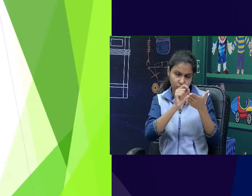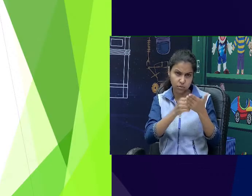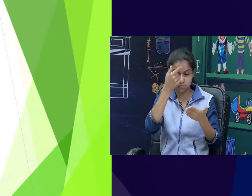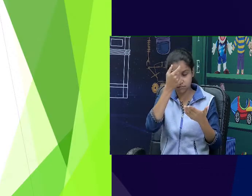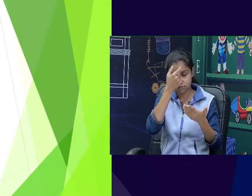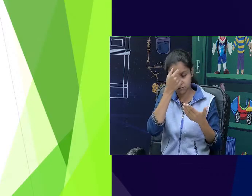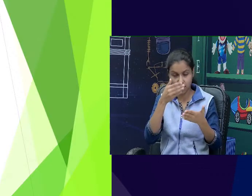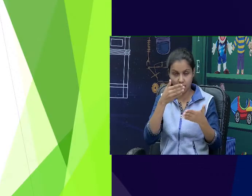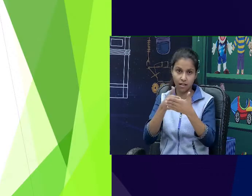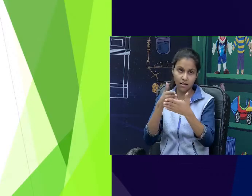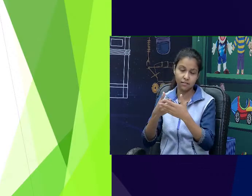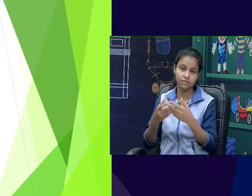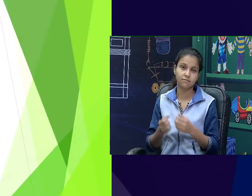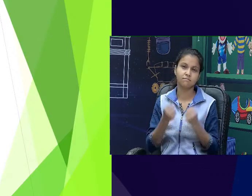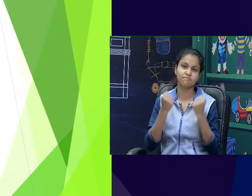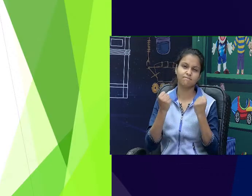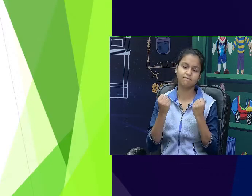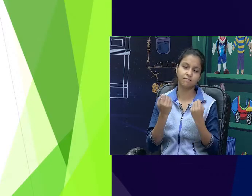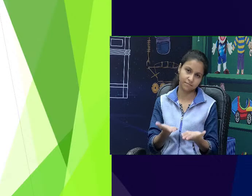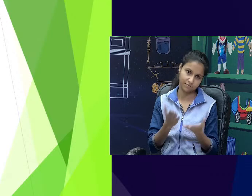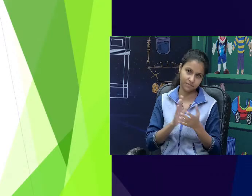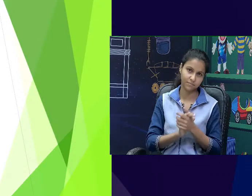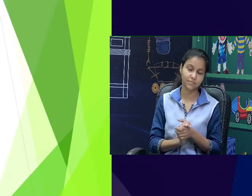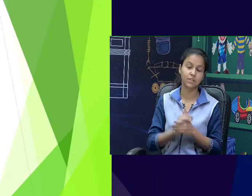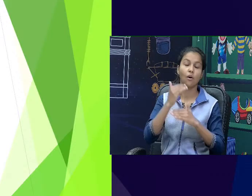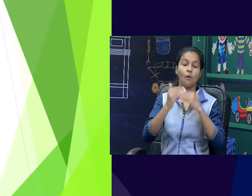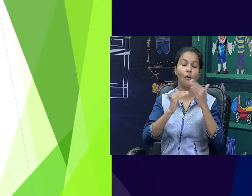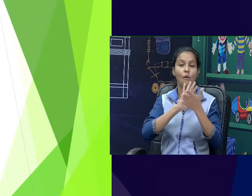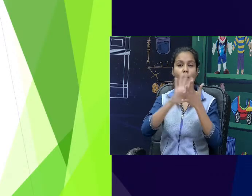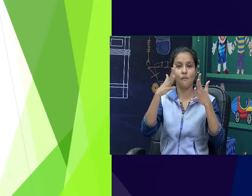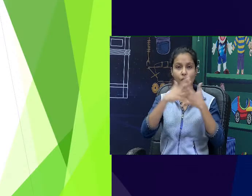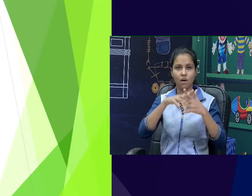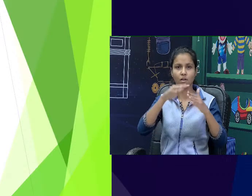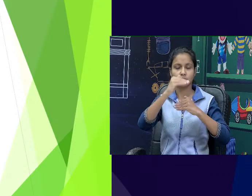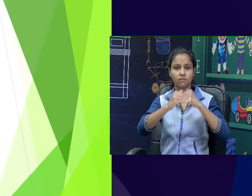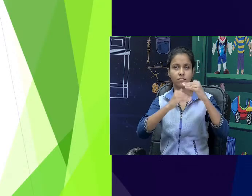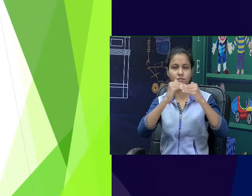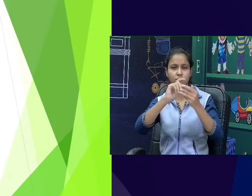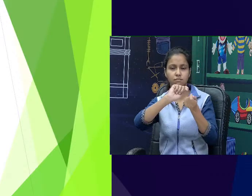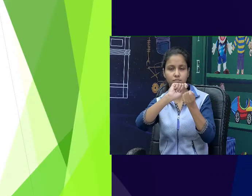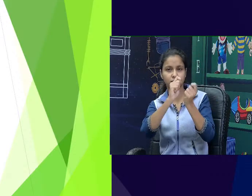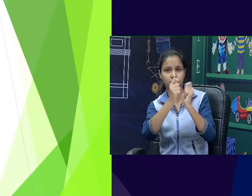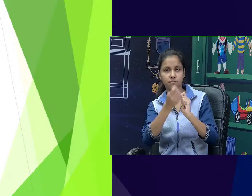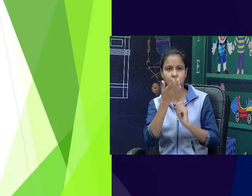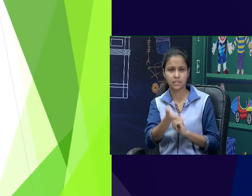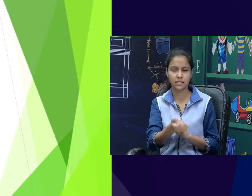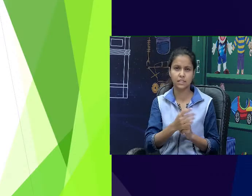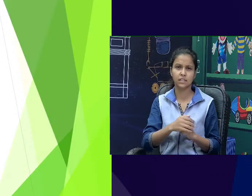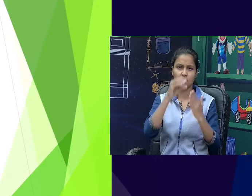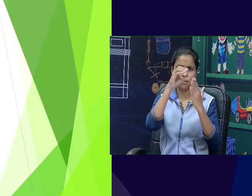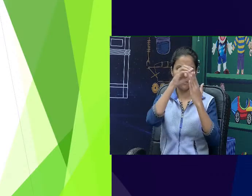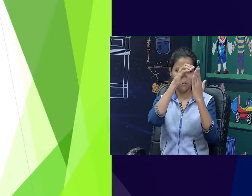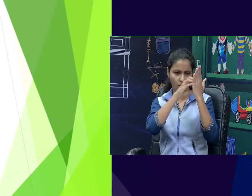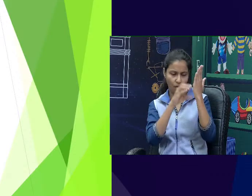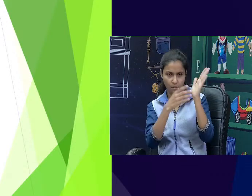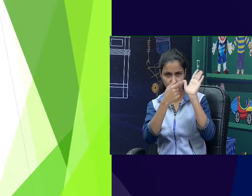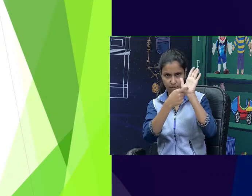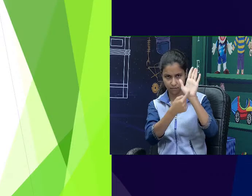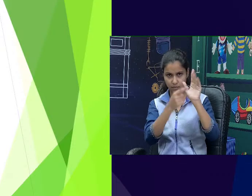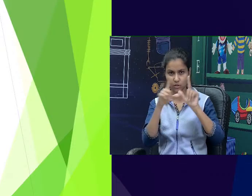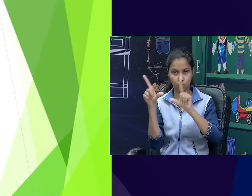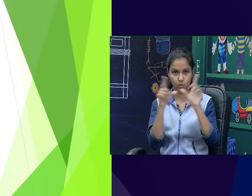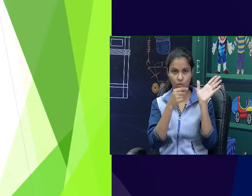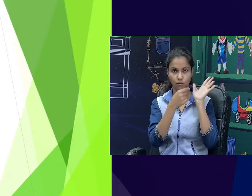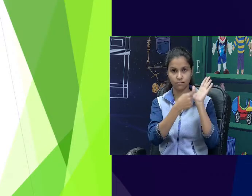So what we can do is, in the homework modification, it is a format. We can just give them a format, and